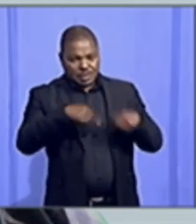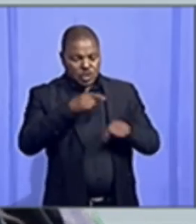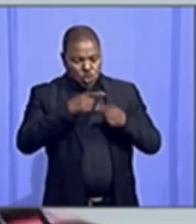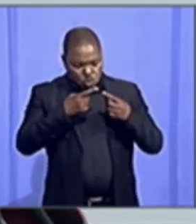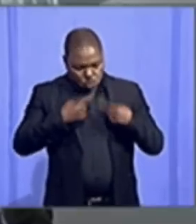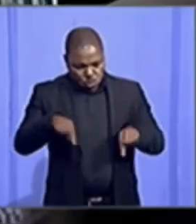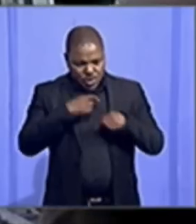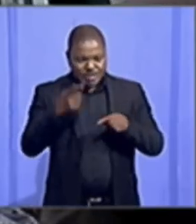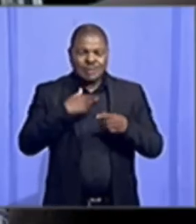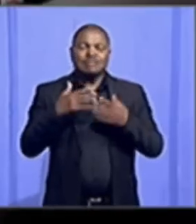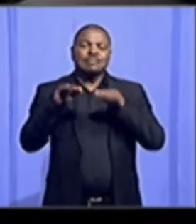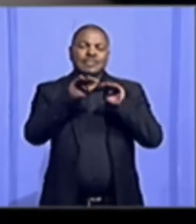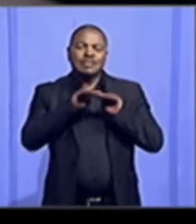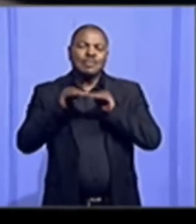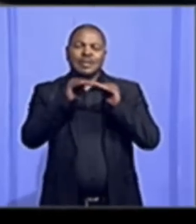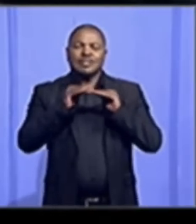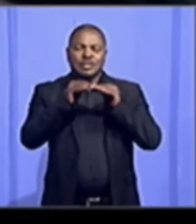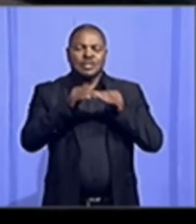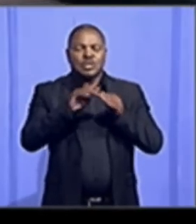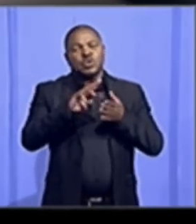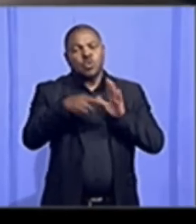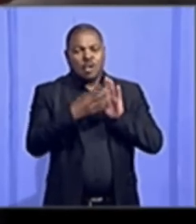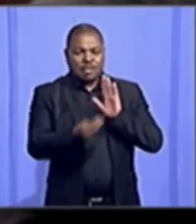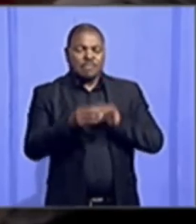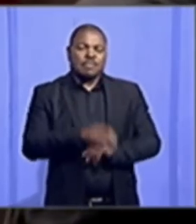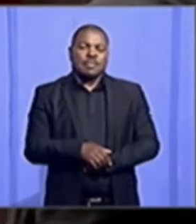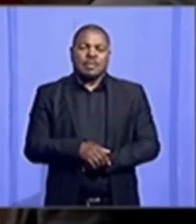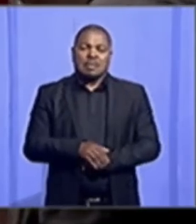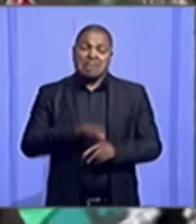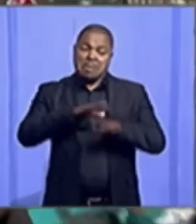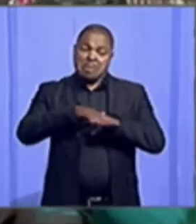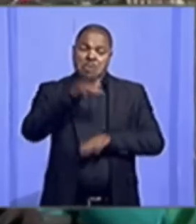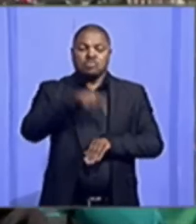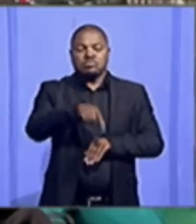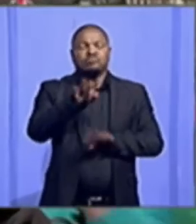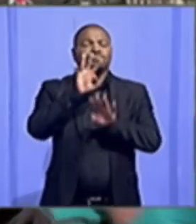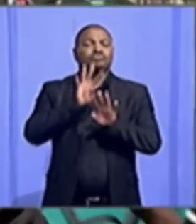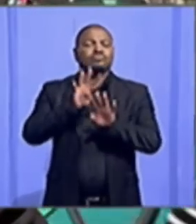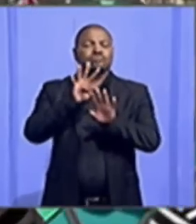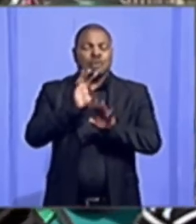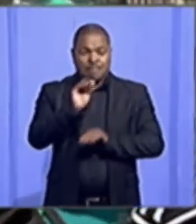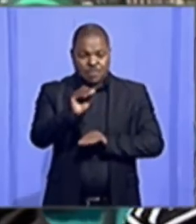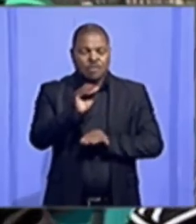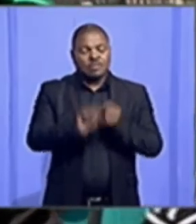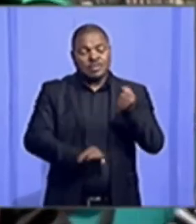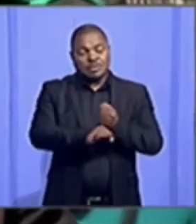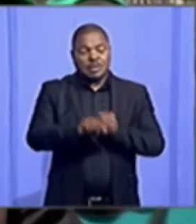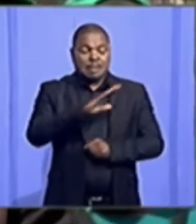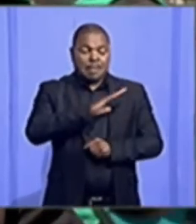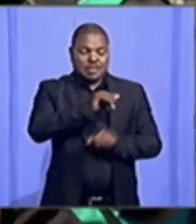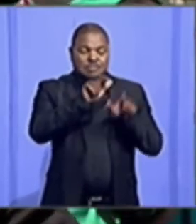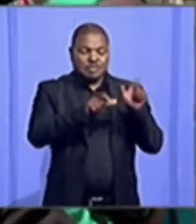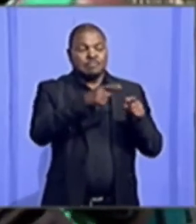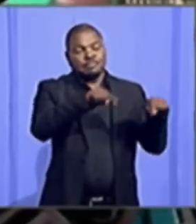of democracy. Tebello ke hore ho tlo ba le matsholo a mang hape a boipilaetso ba ho tshehetsa baahi ba Palestina ka nako e